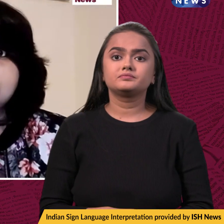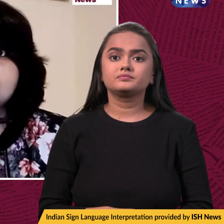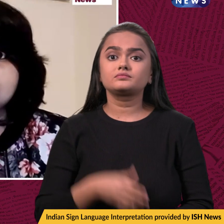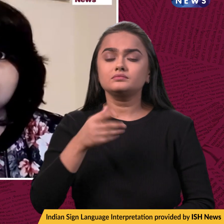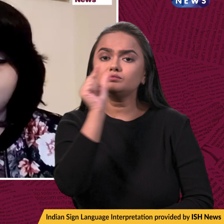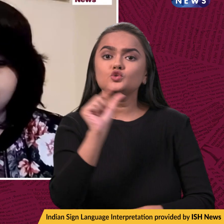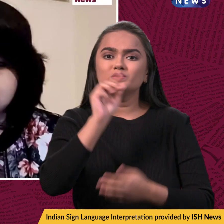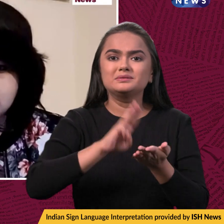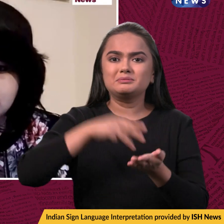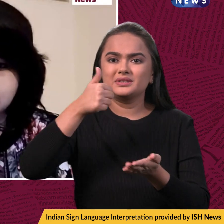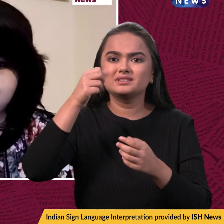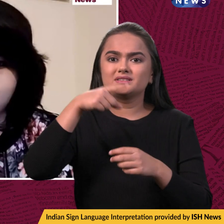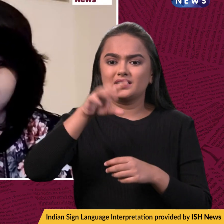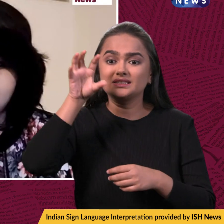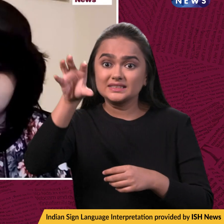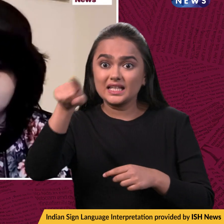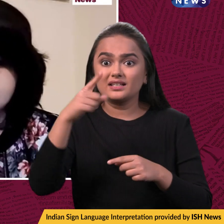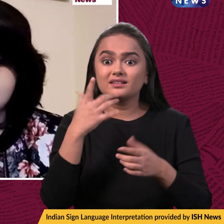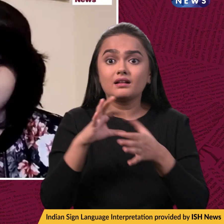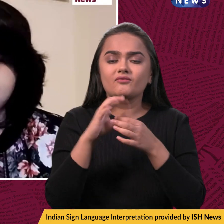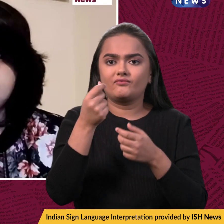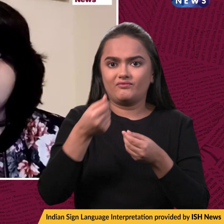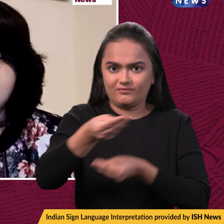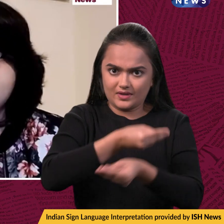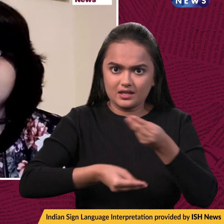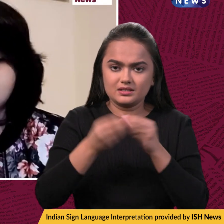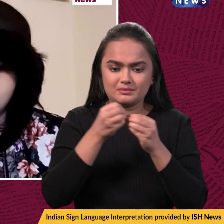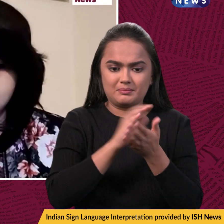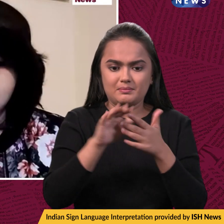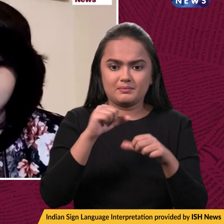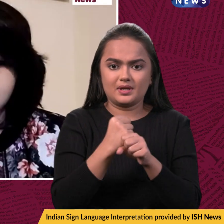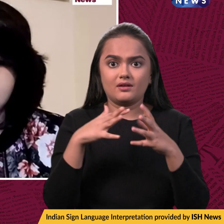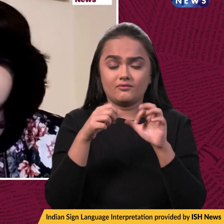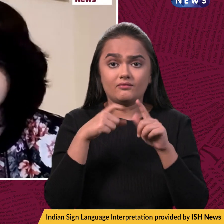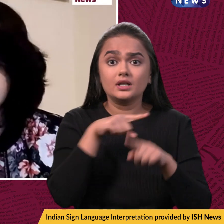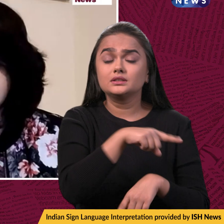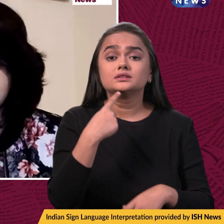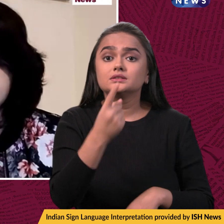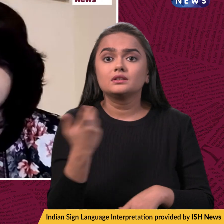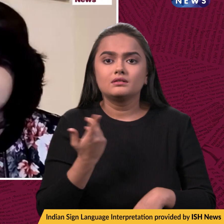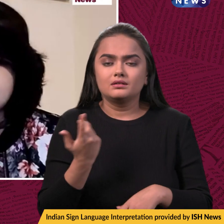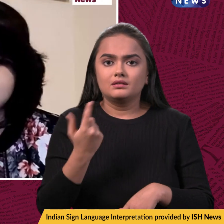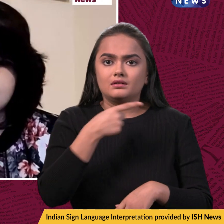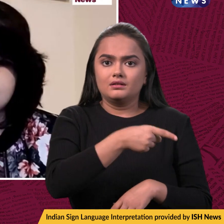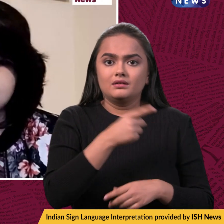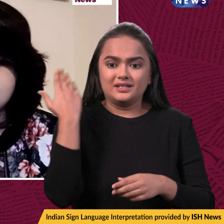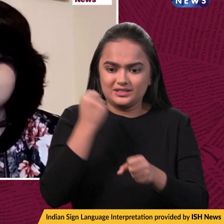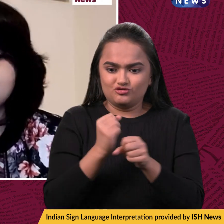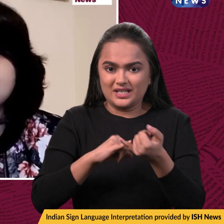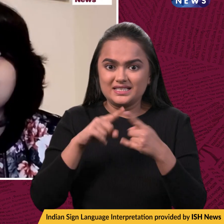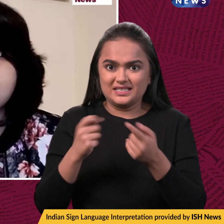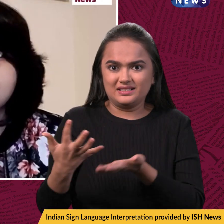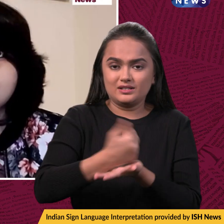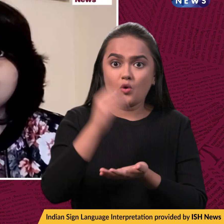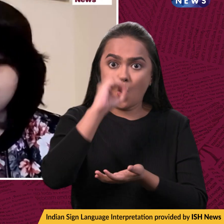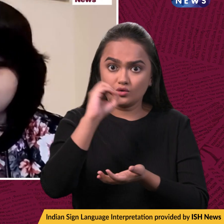The Union Minister of State for Finance, Bhagwat Karan, has said that buoyancy in GST collection